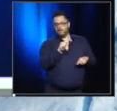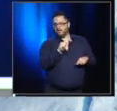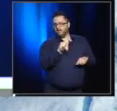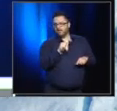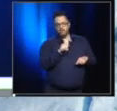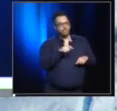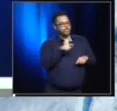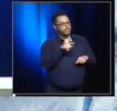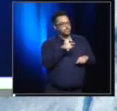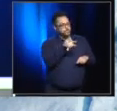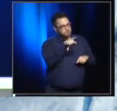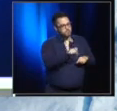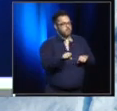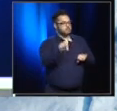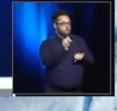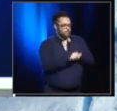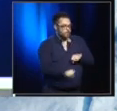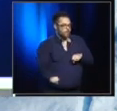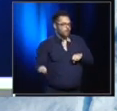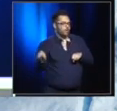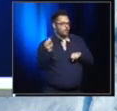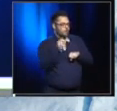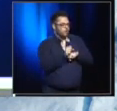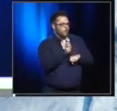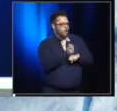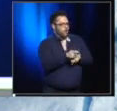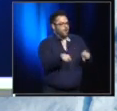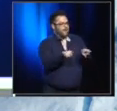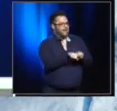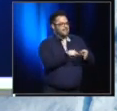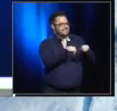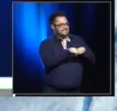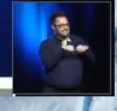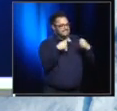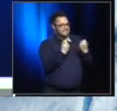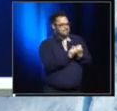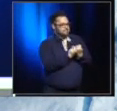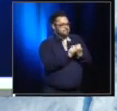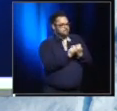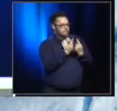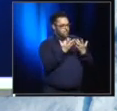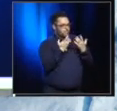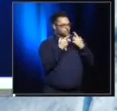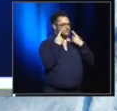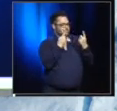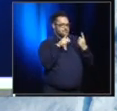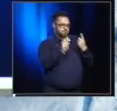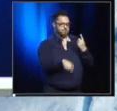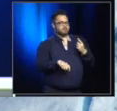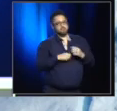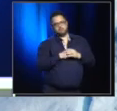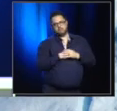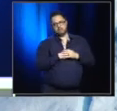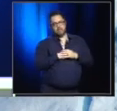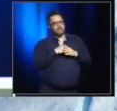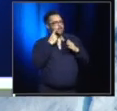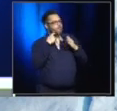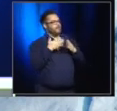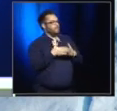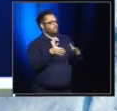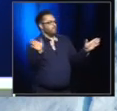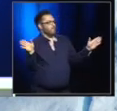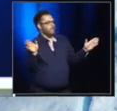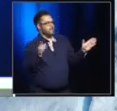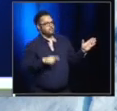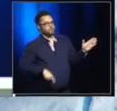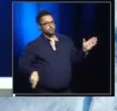unless you work as part of a team. It's just fundamental to success. And I think we can broaden that idea out to the science that we